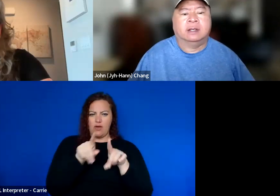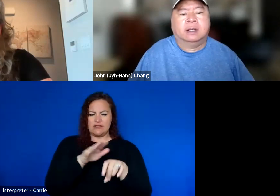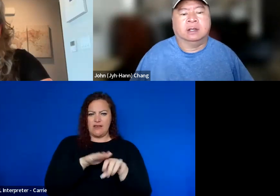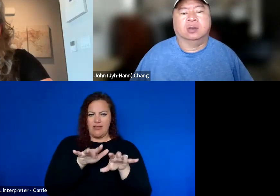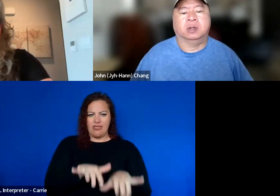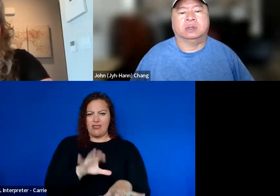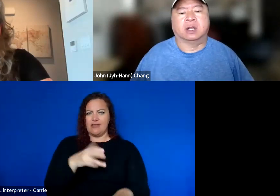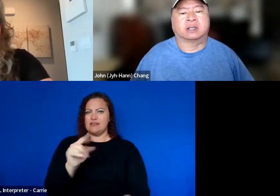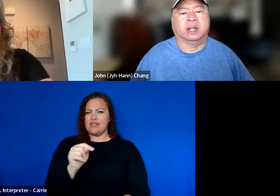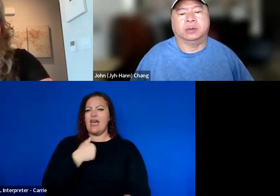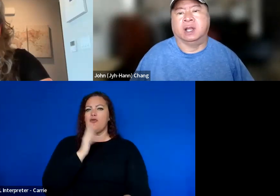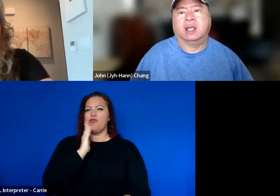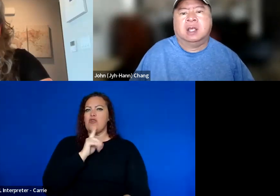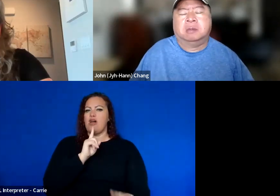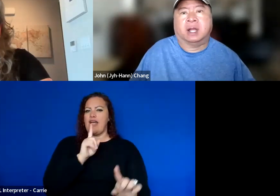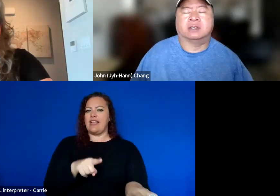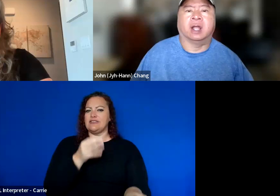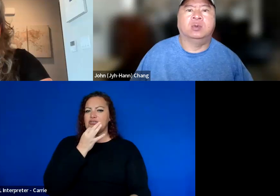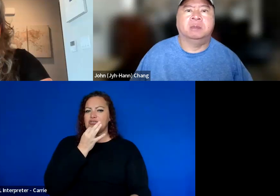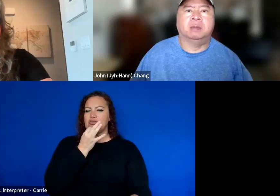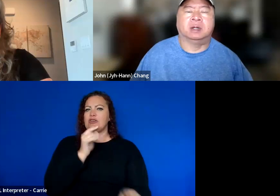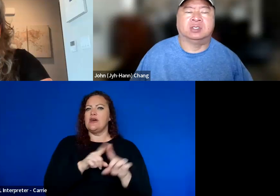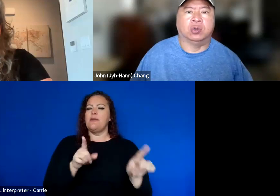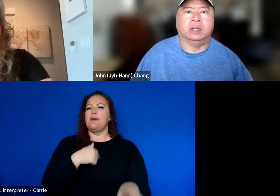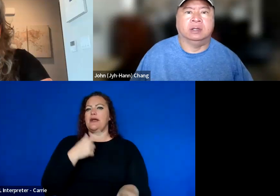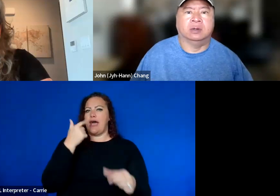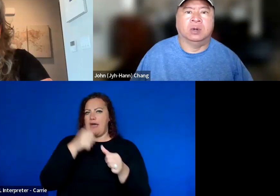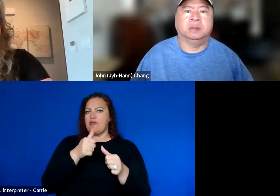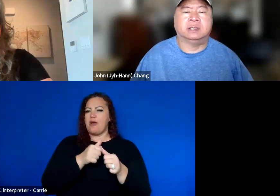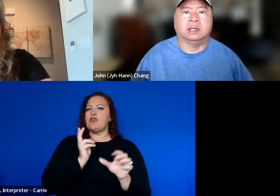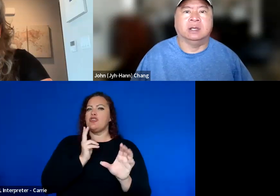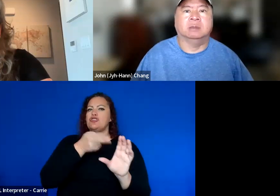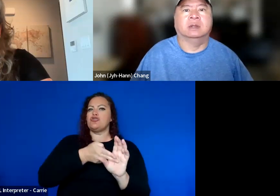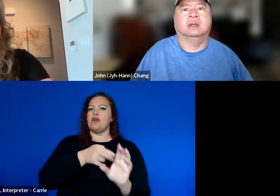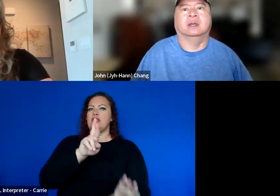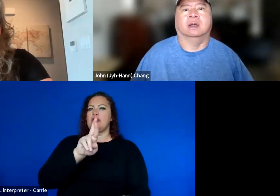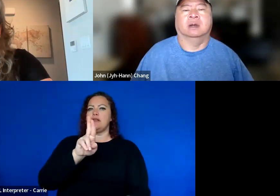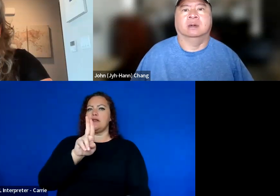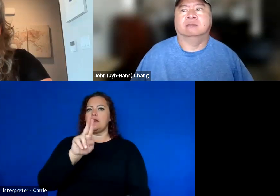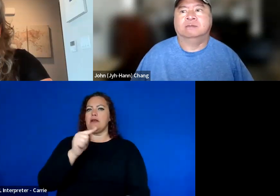to that in a little bit with Dr. Hayward and I. But I remember joining the rugby team,